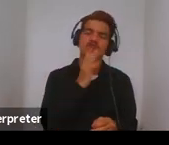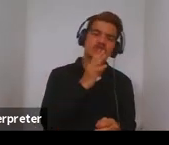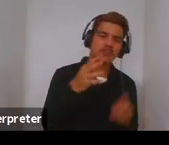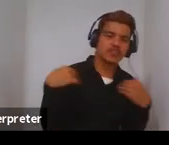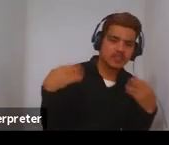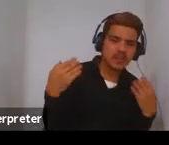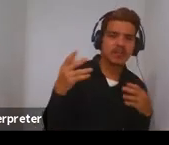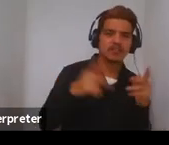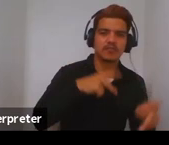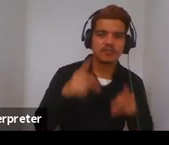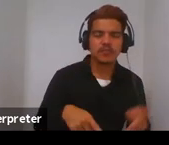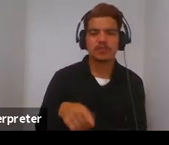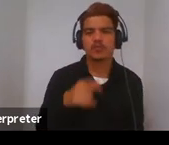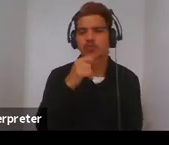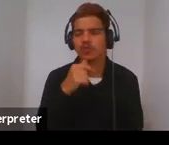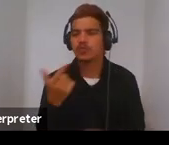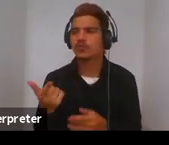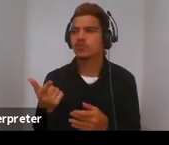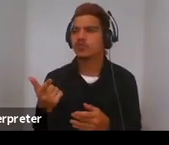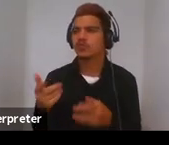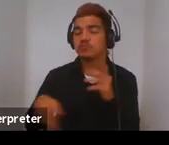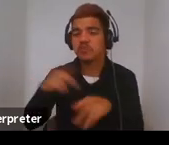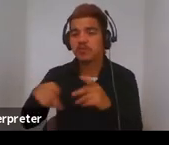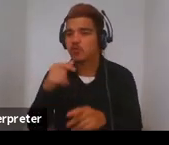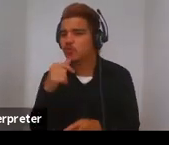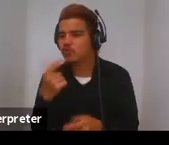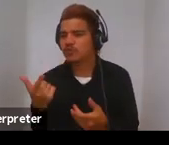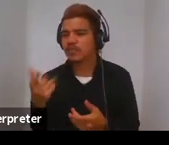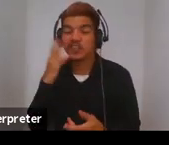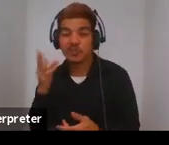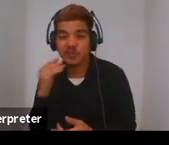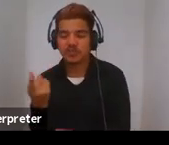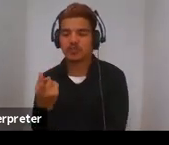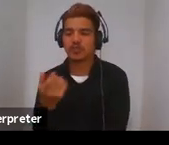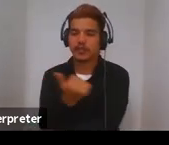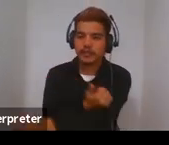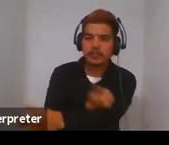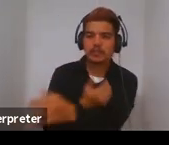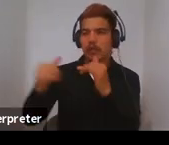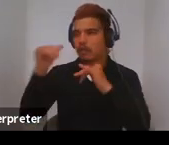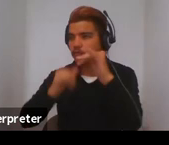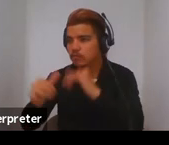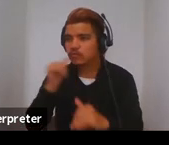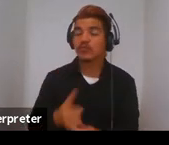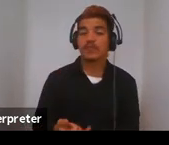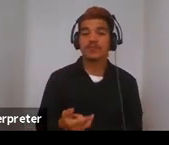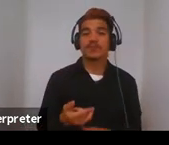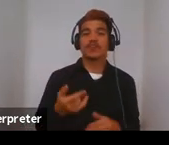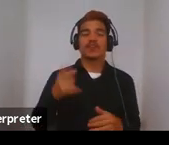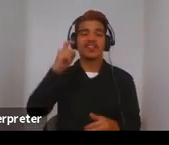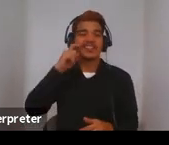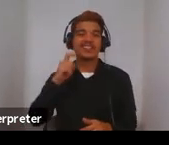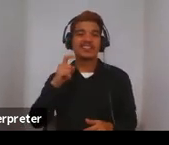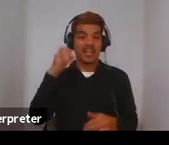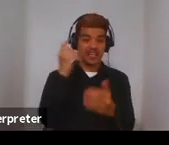are starting to experiment with drugs and alcohol. They need to understand that consent is not, you can't